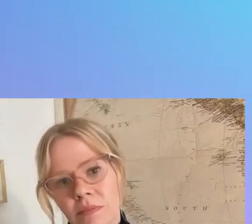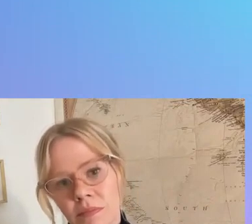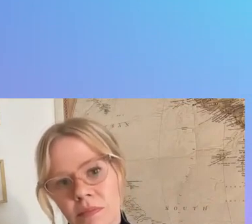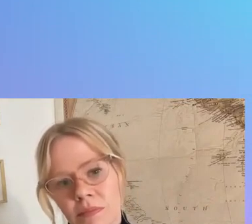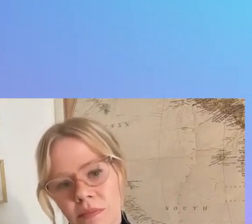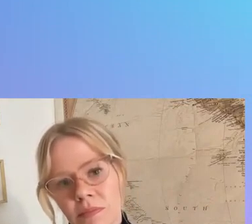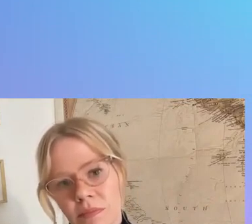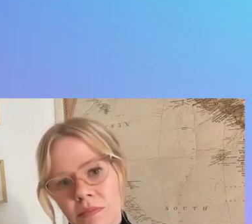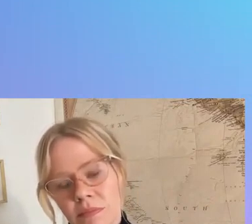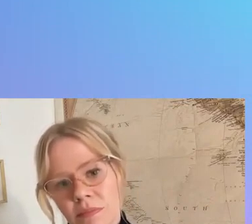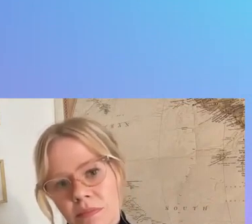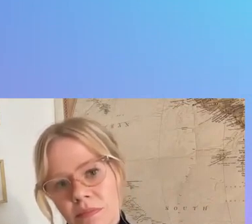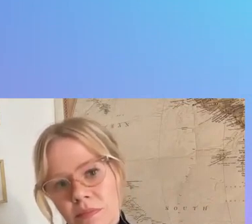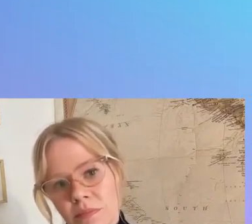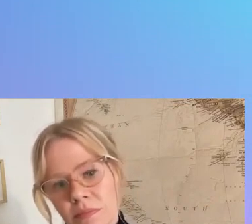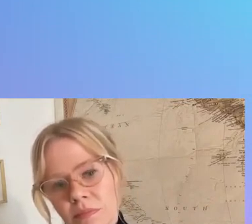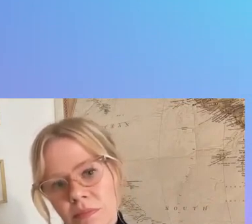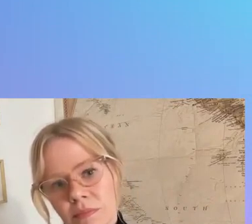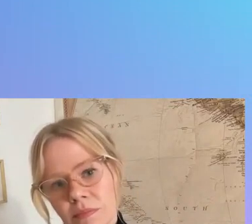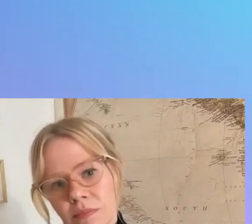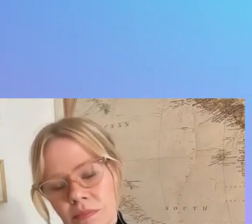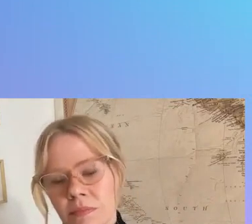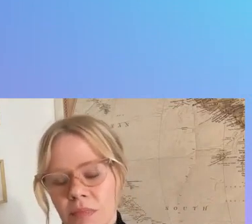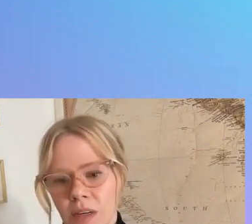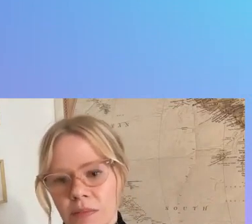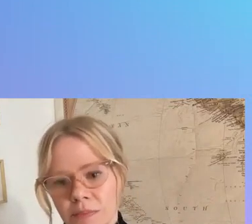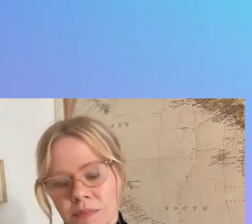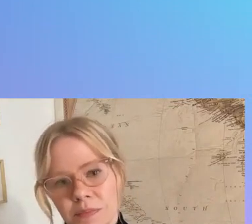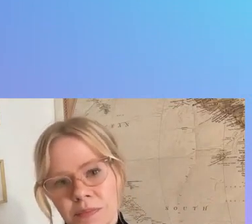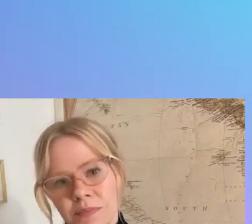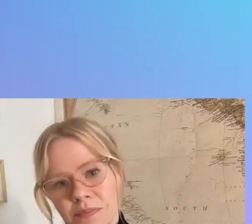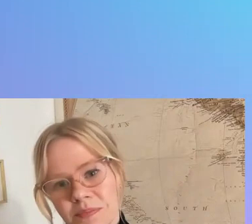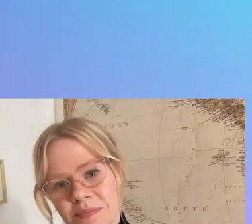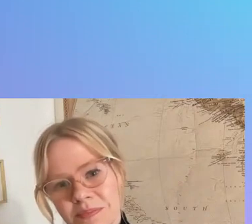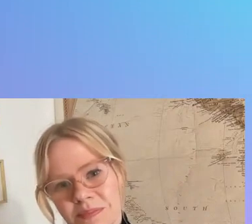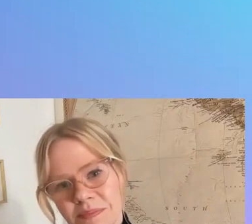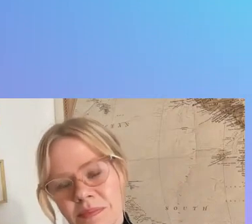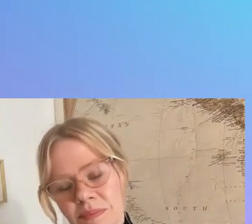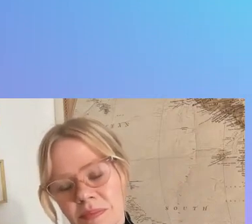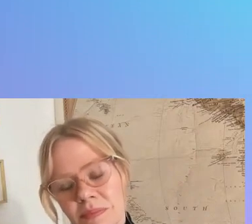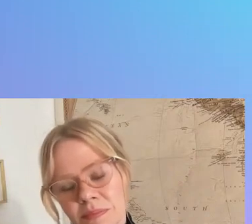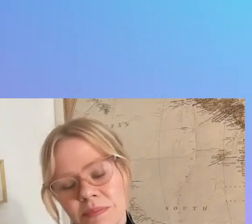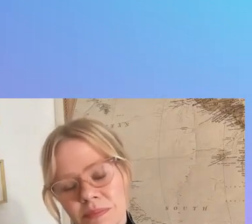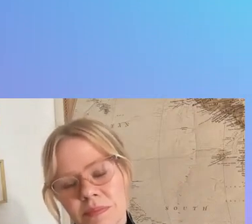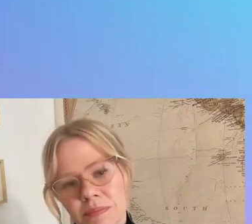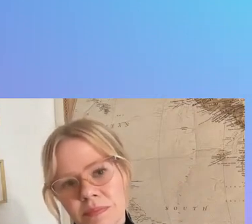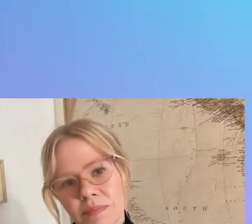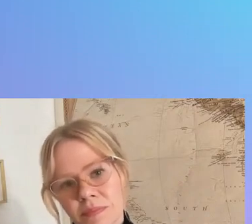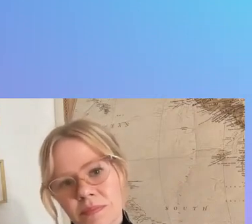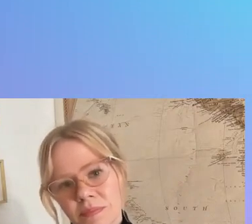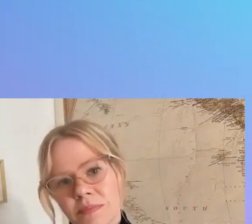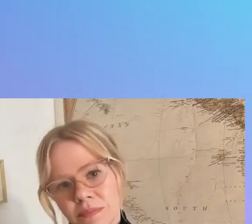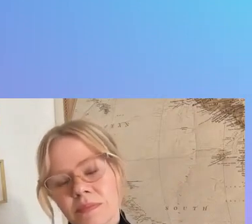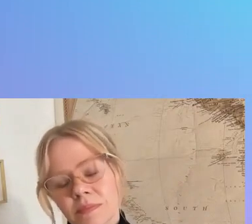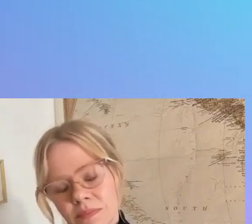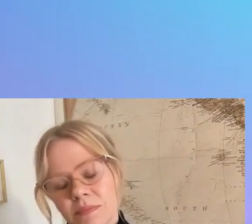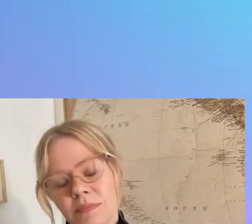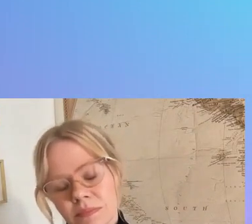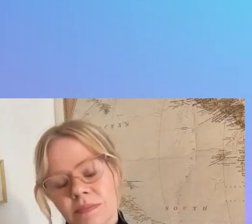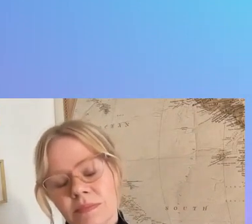had with us today, we can't underscore enough, right? It's just not for people with disabilities. It's about inclusivity.